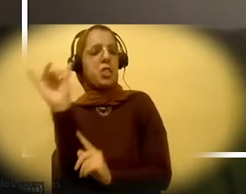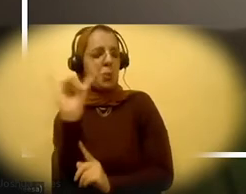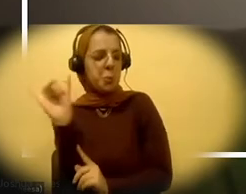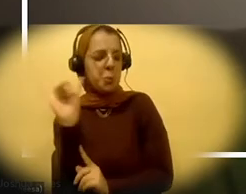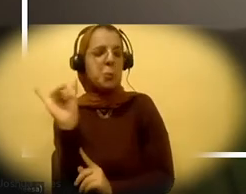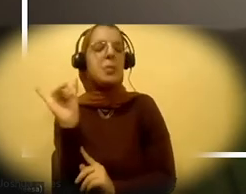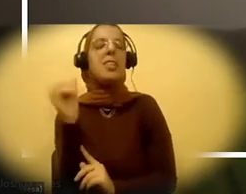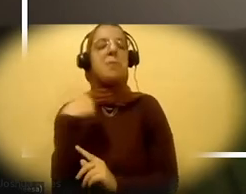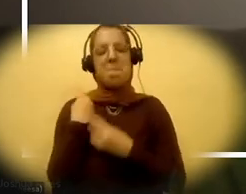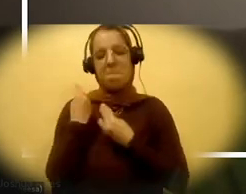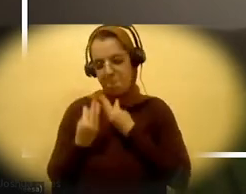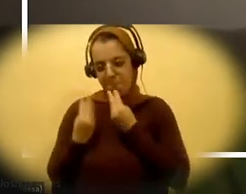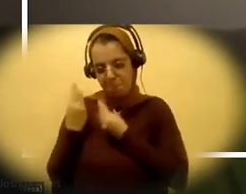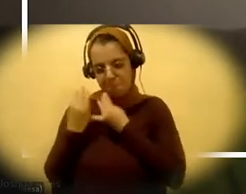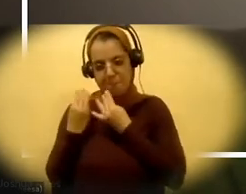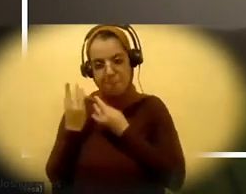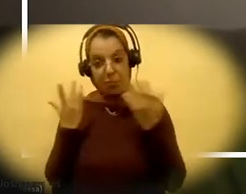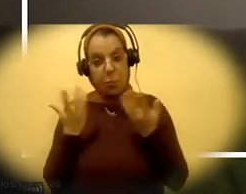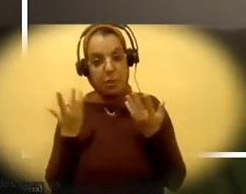like